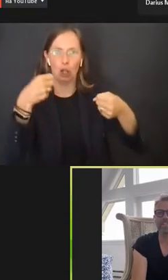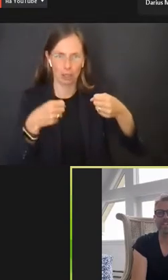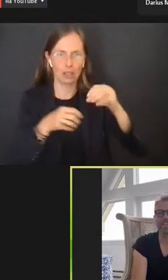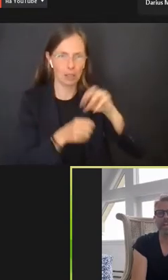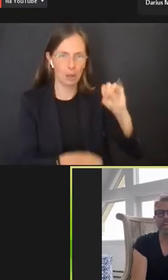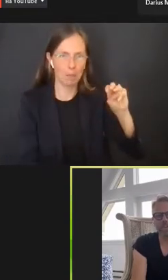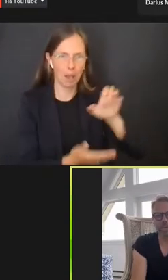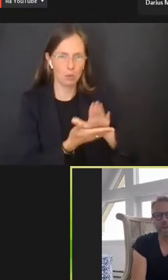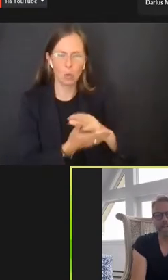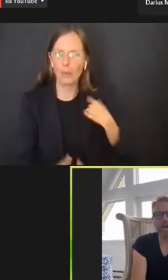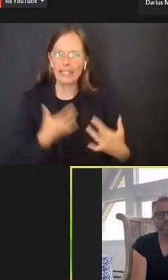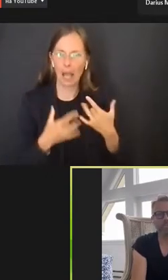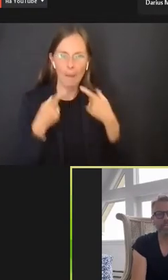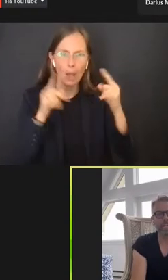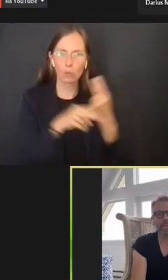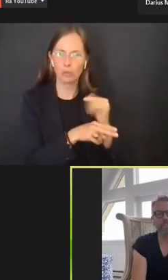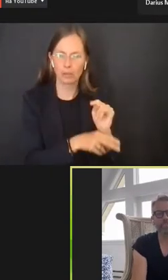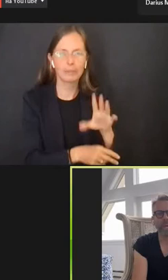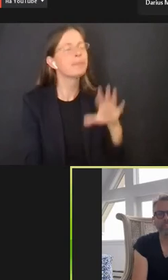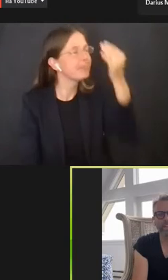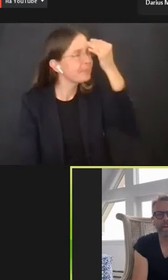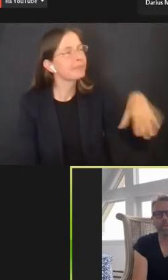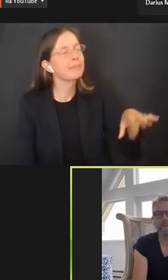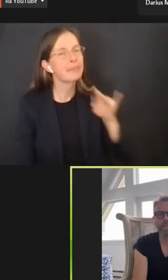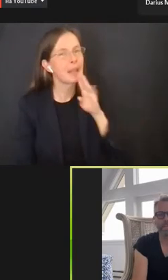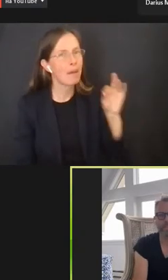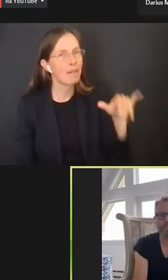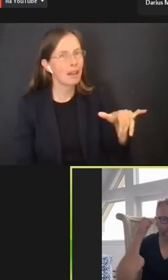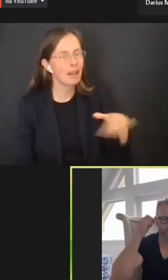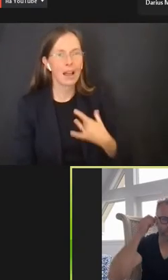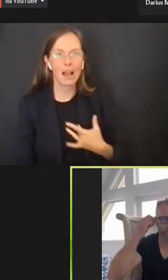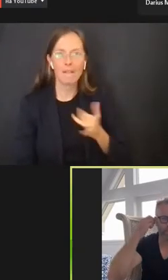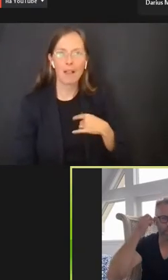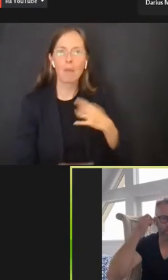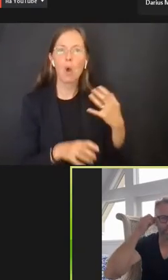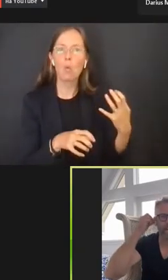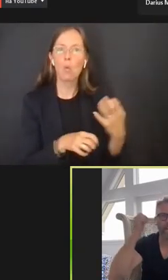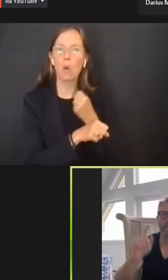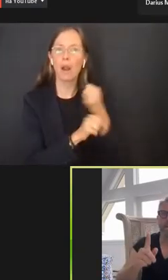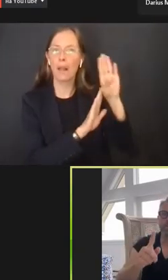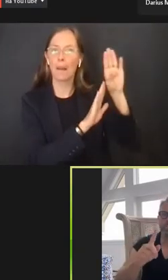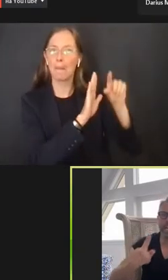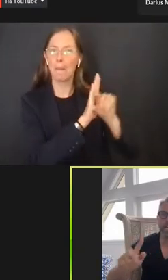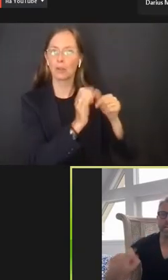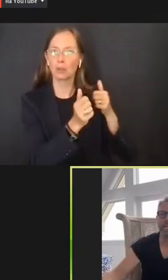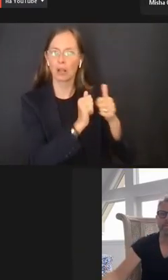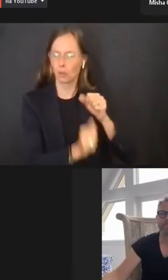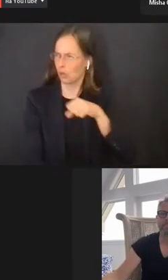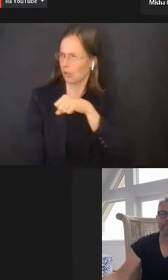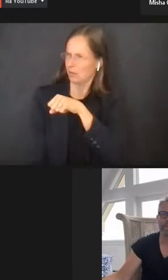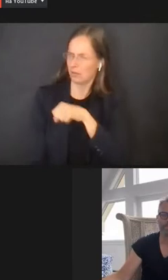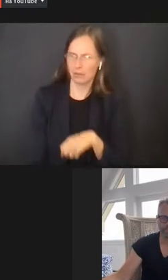to use it. By the way, speaking of, I feel like I'm winning the backdrop contest. And I will say... Oh, yeah, you are.